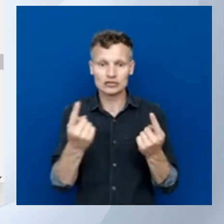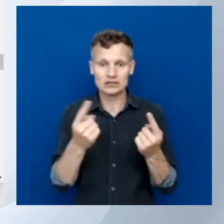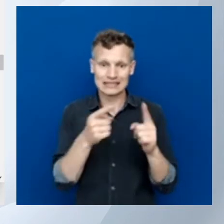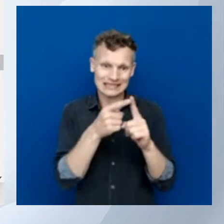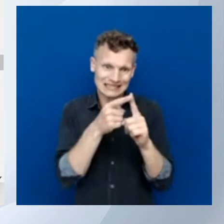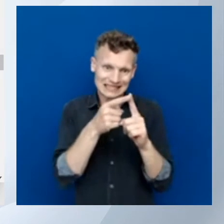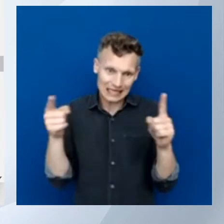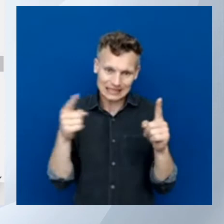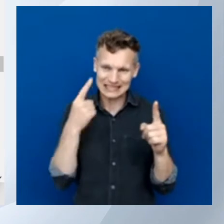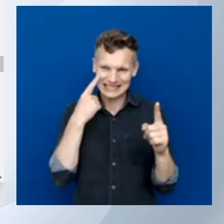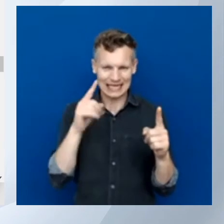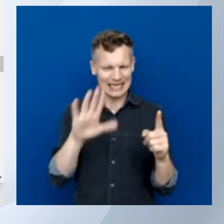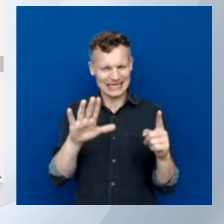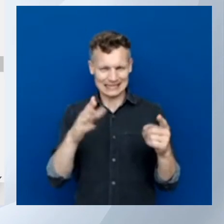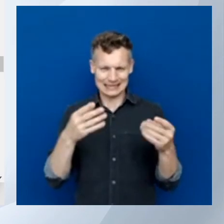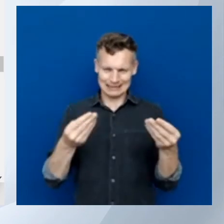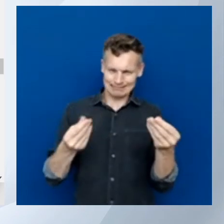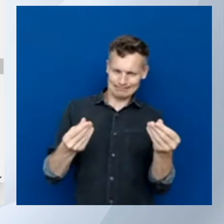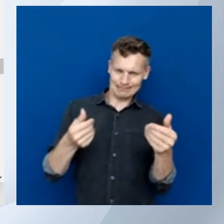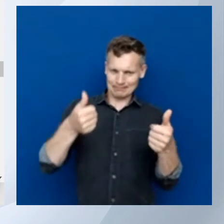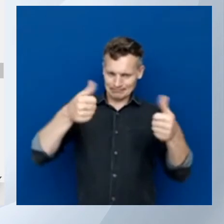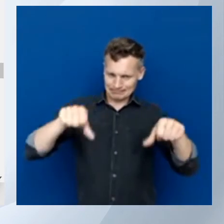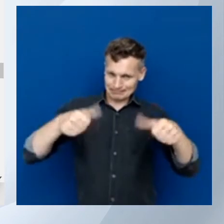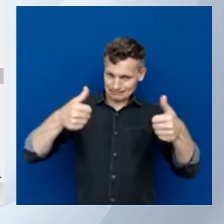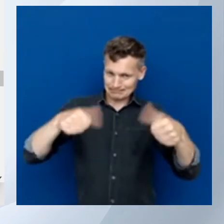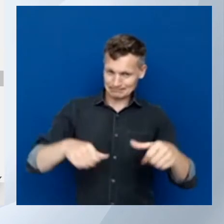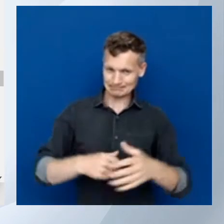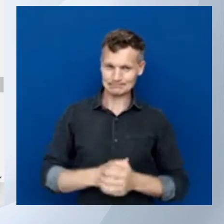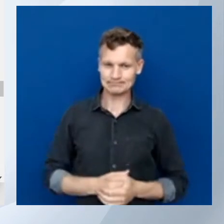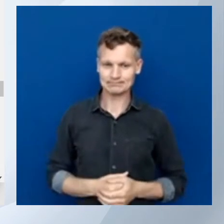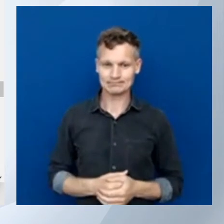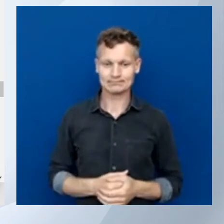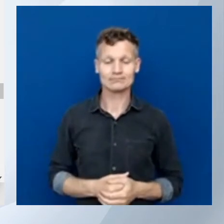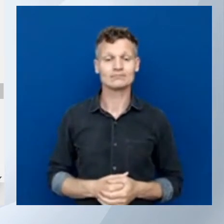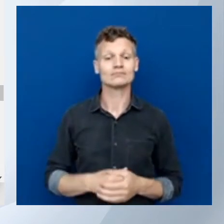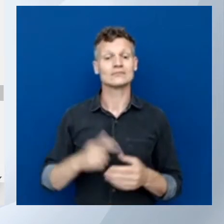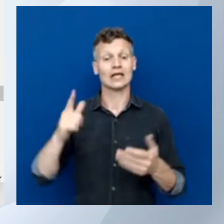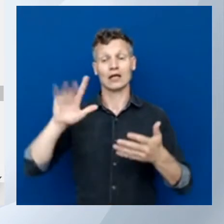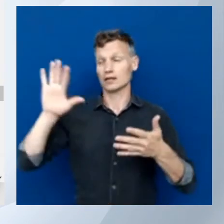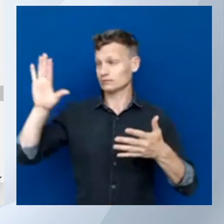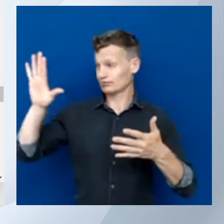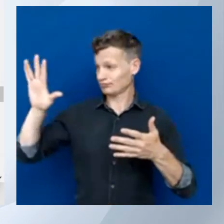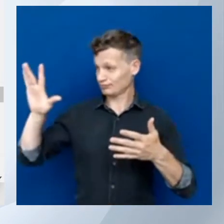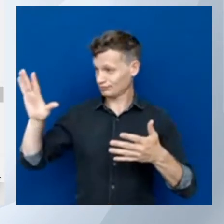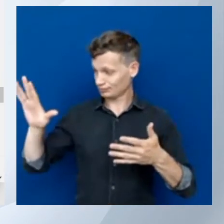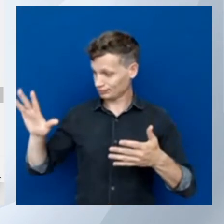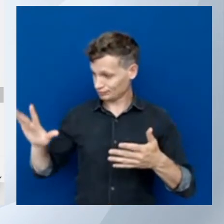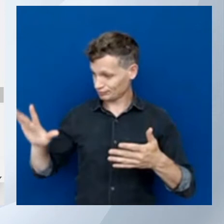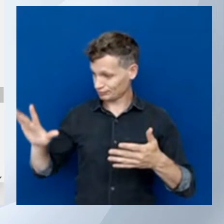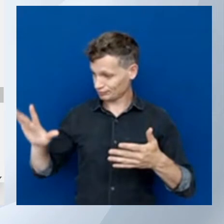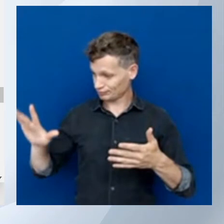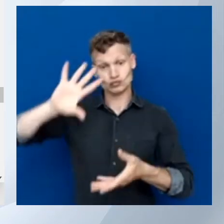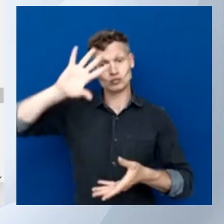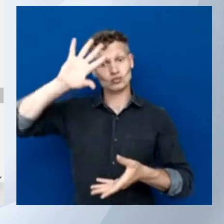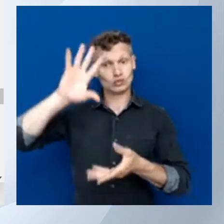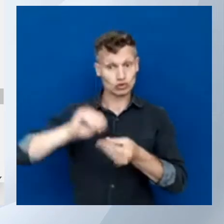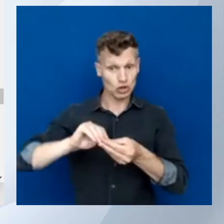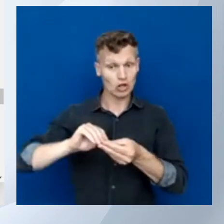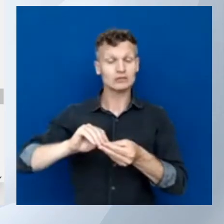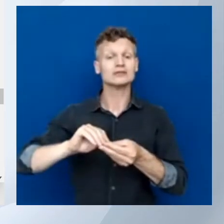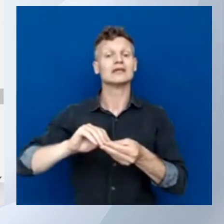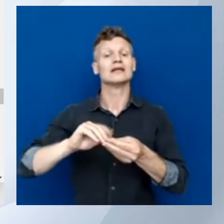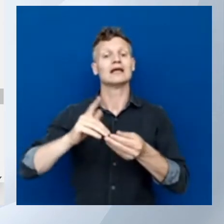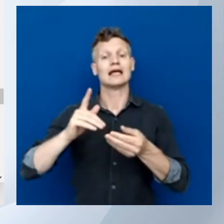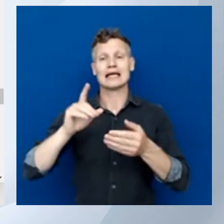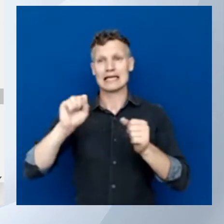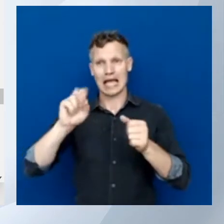Yes, and as a result of this code, the details of the model can be reviewed. And